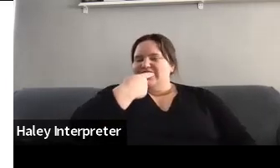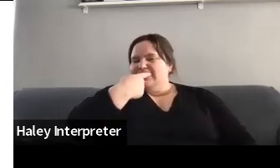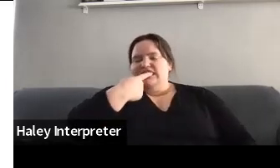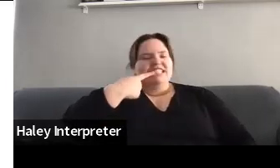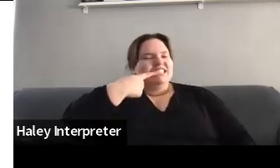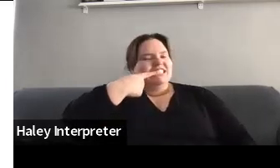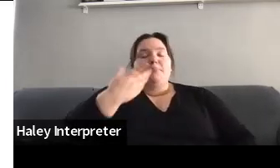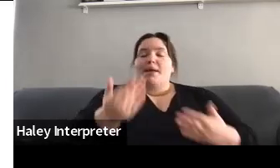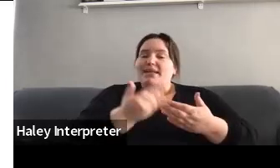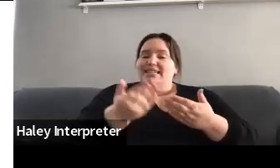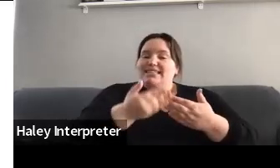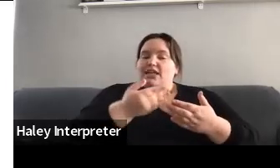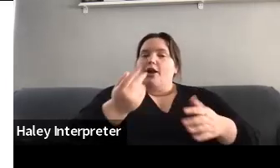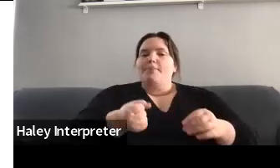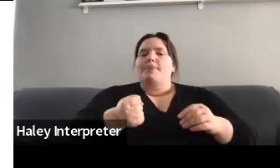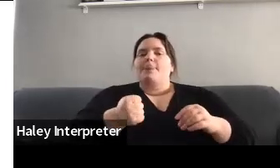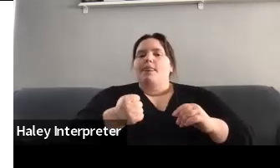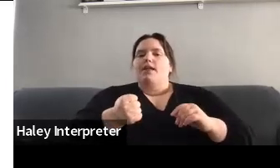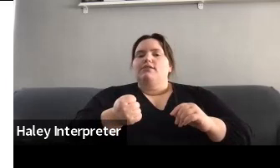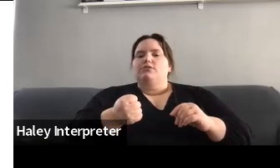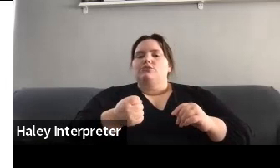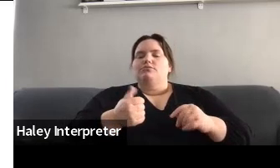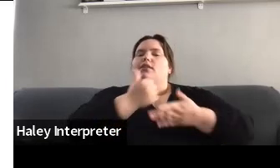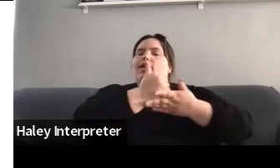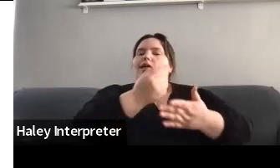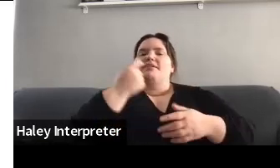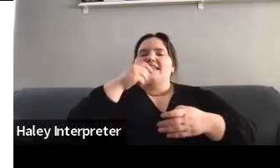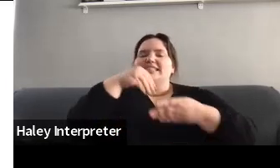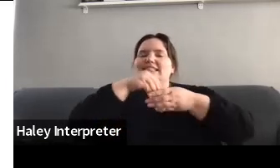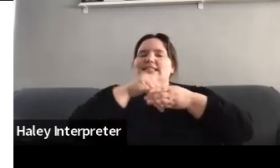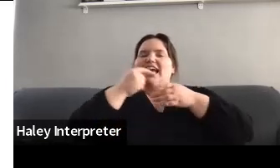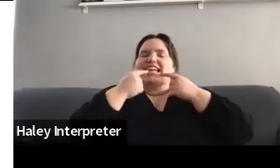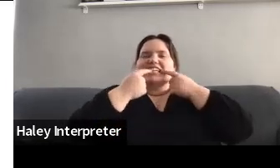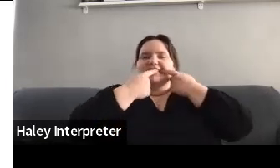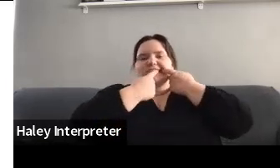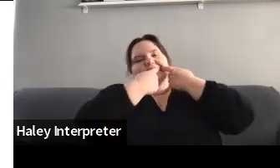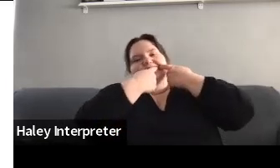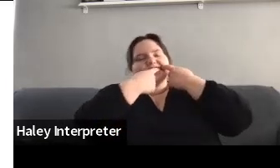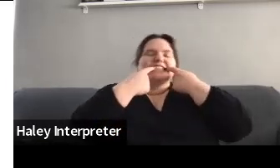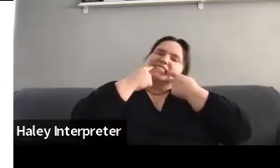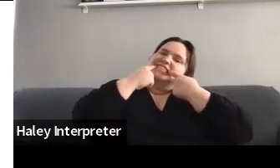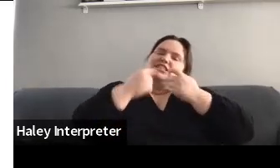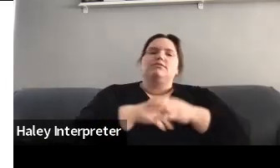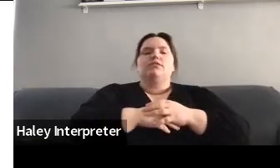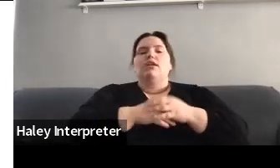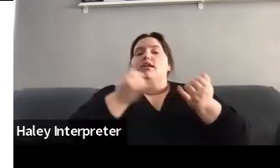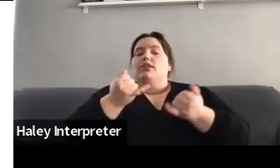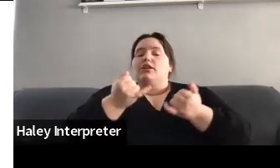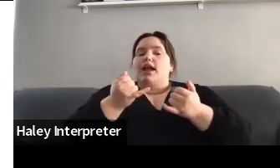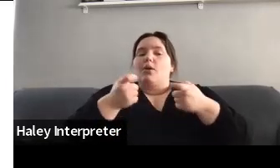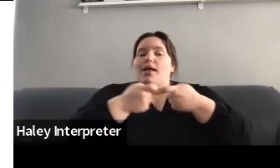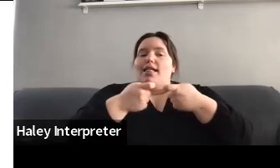easier to get around your animal's mouth. Um, there are now electric pet toothbrushes